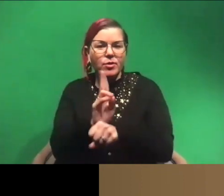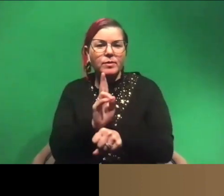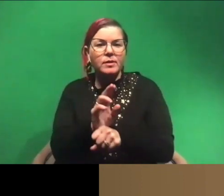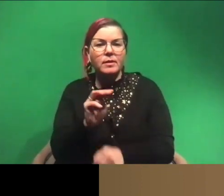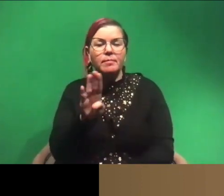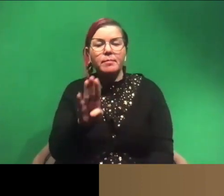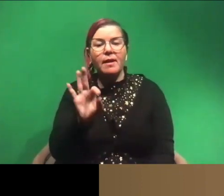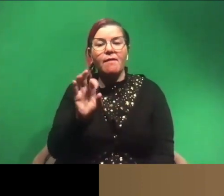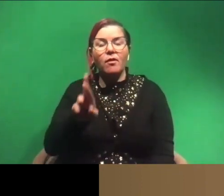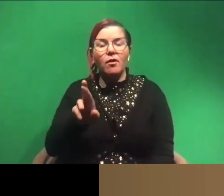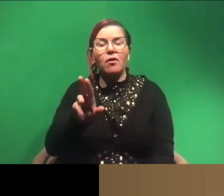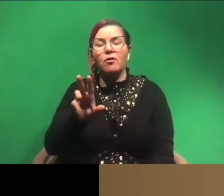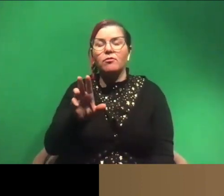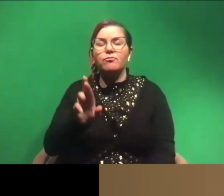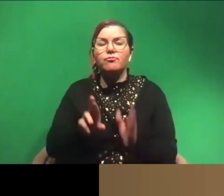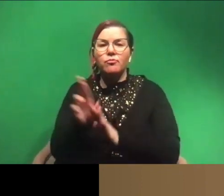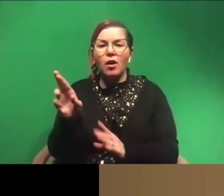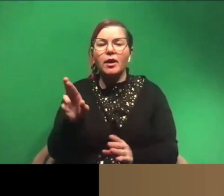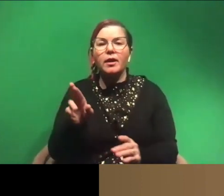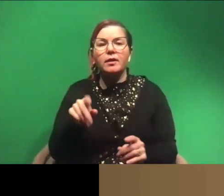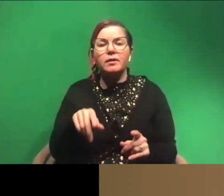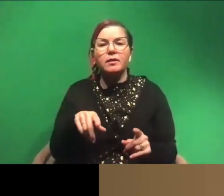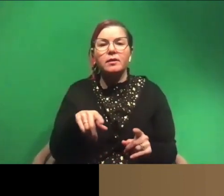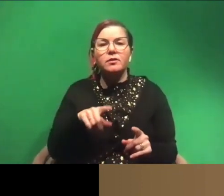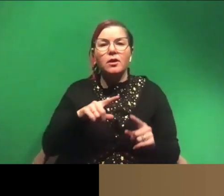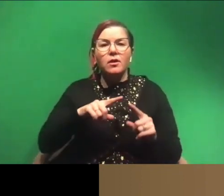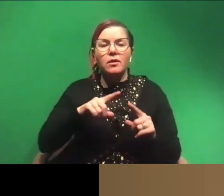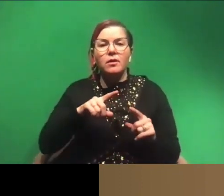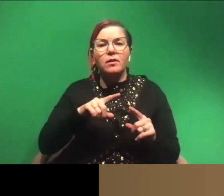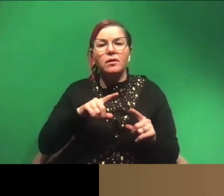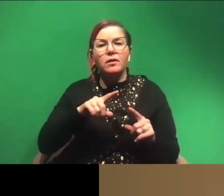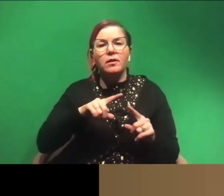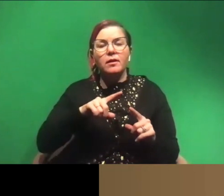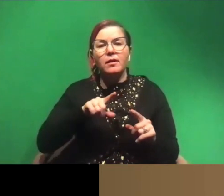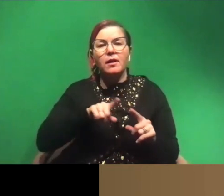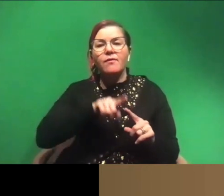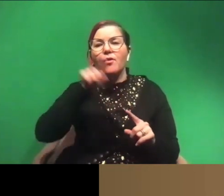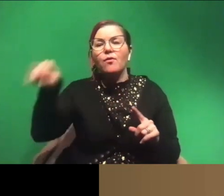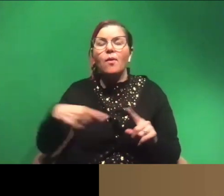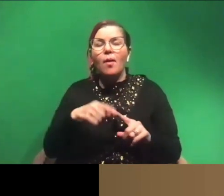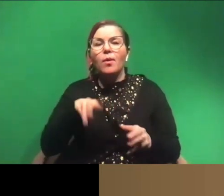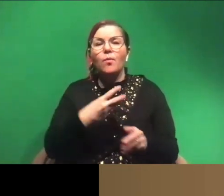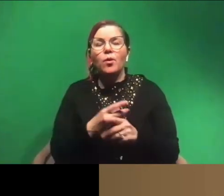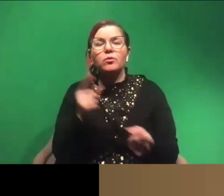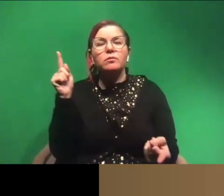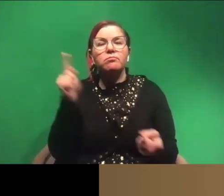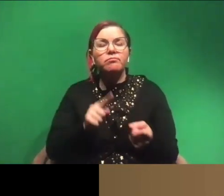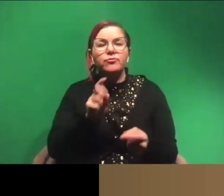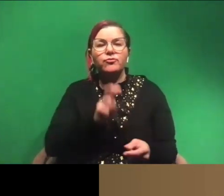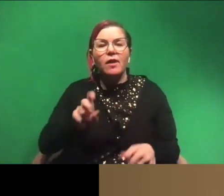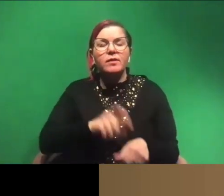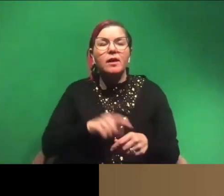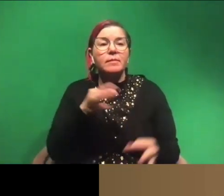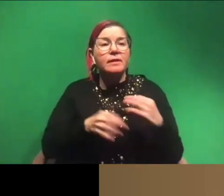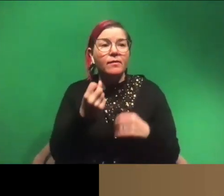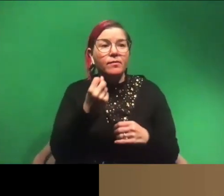BFR rocket as a point to point around the US or around the world, which would drastically cut down travel time. Like instead of being 12 hours, it might